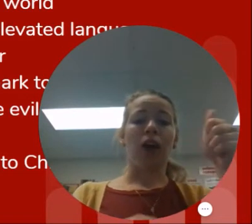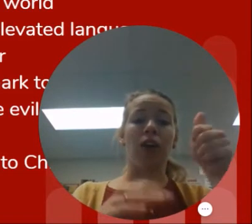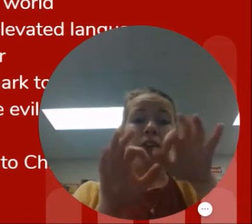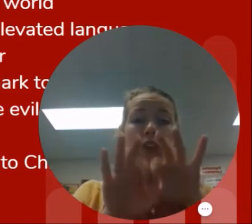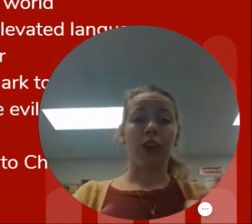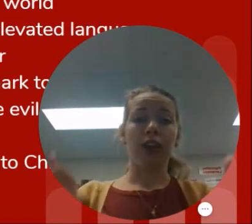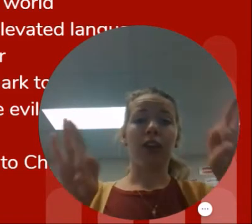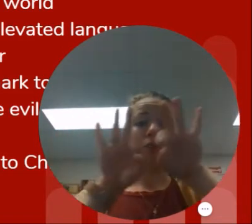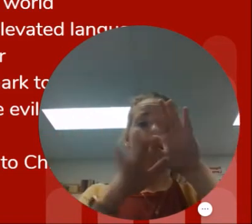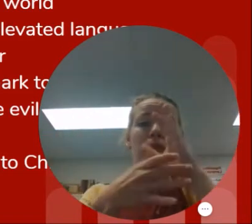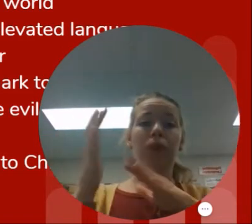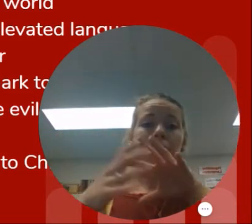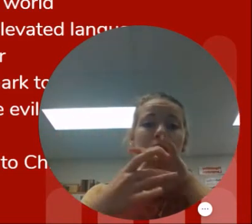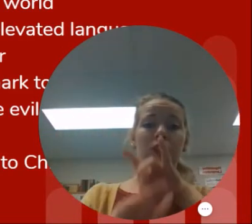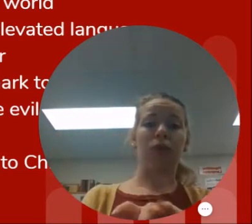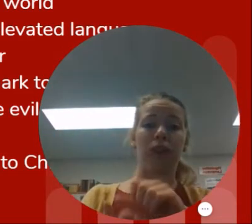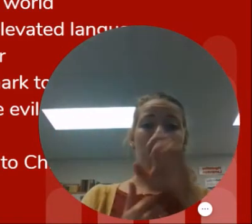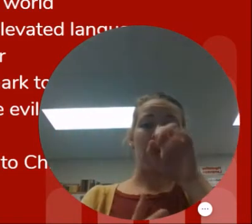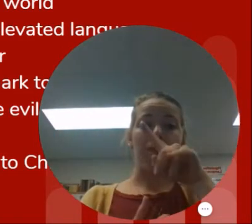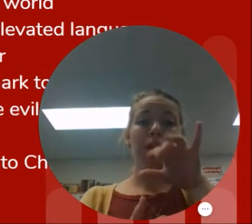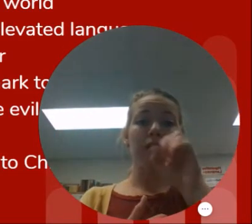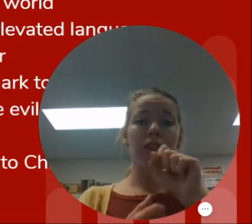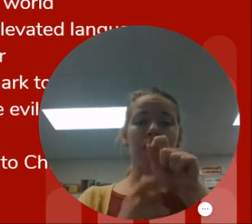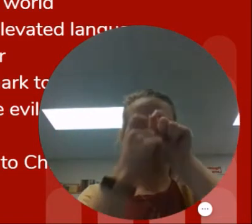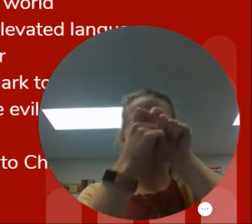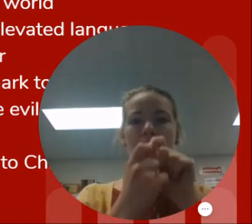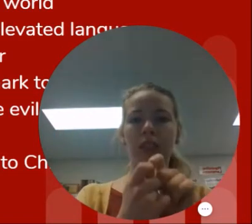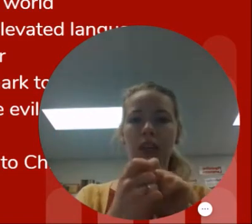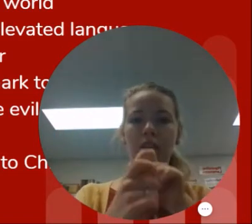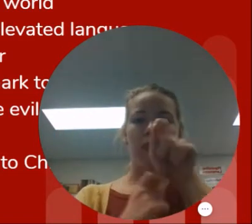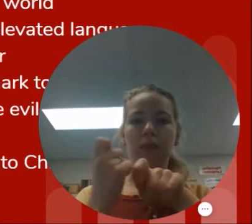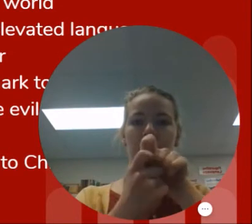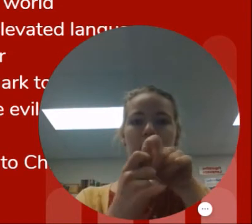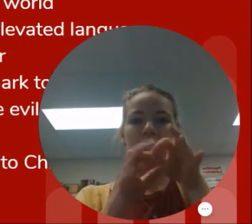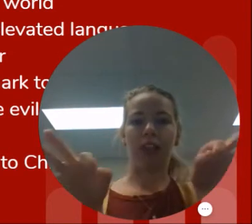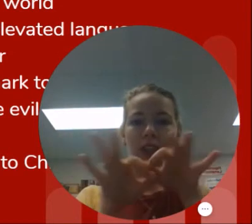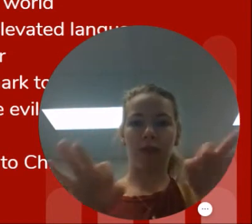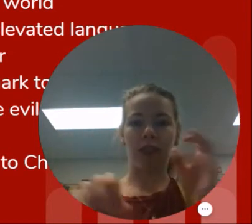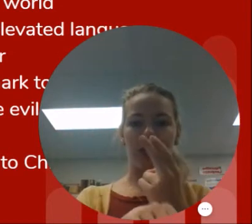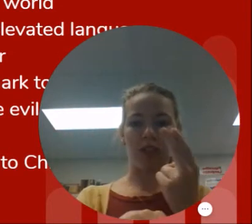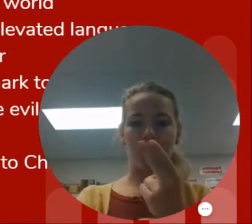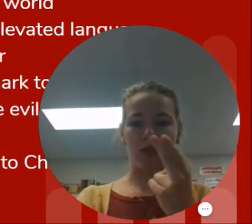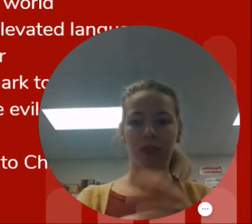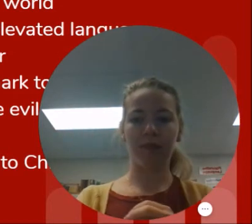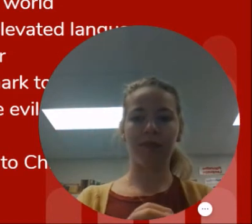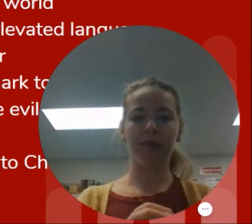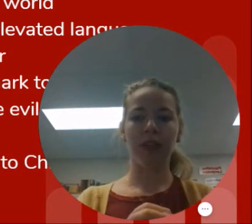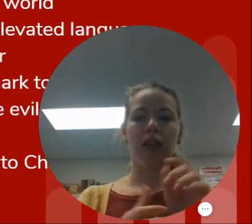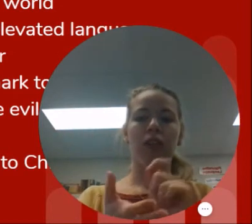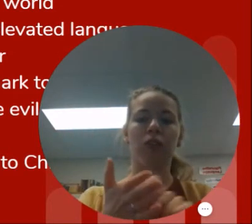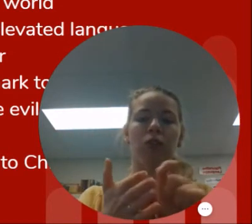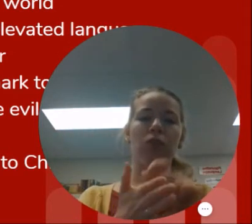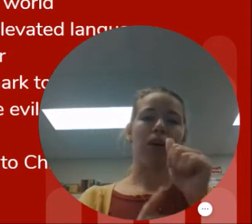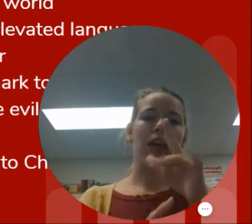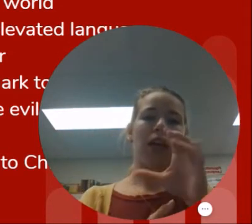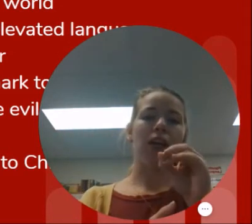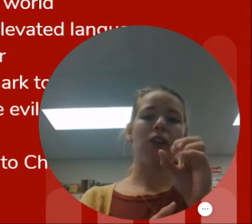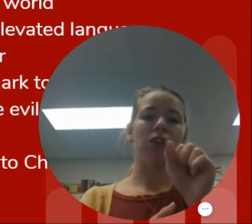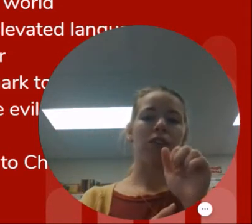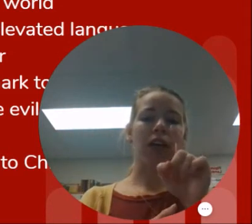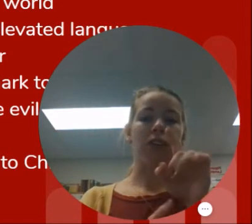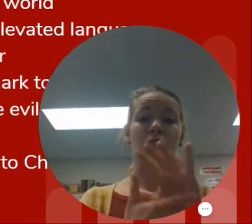So another important part that is related with epics is the detailed and specific language that is used. So it's written